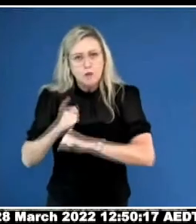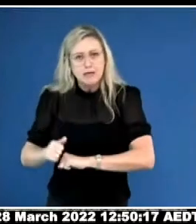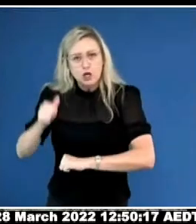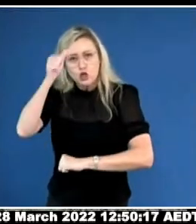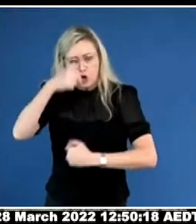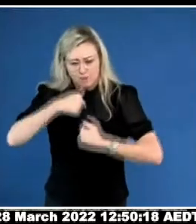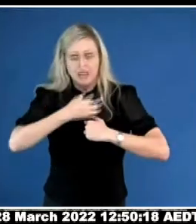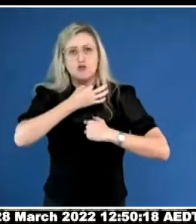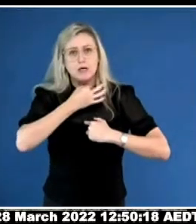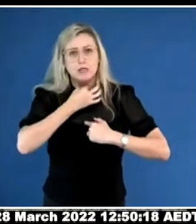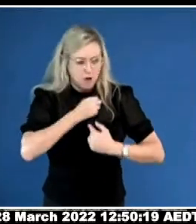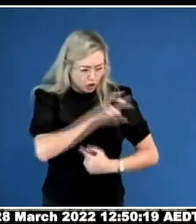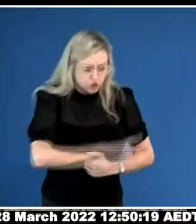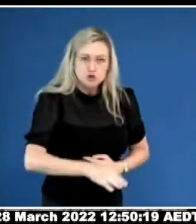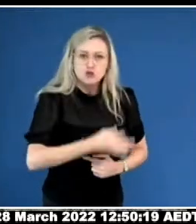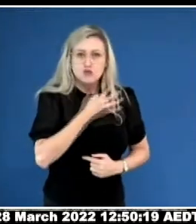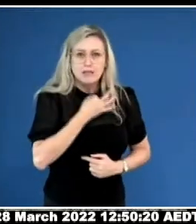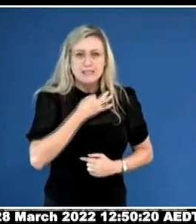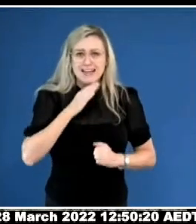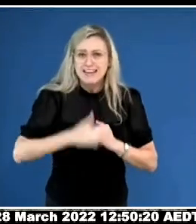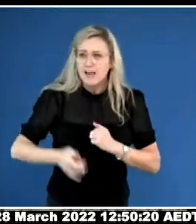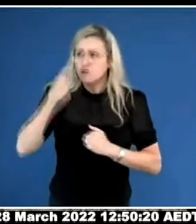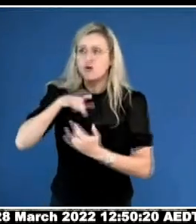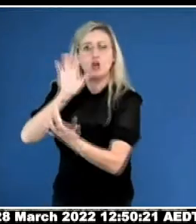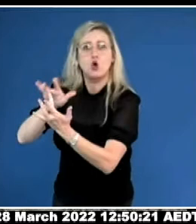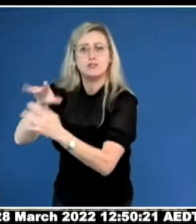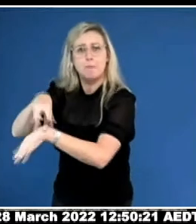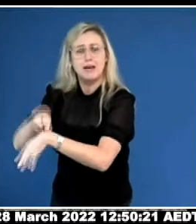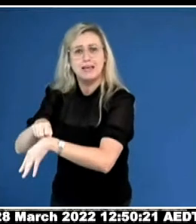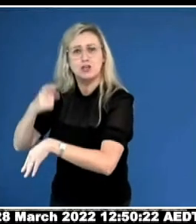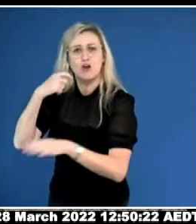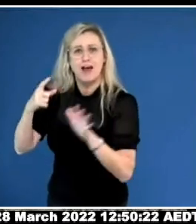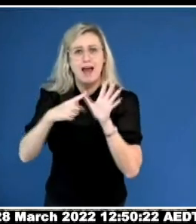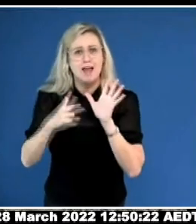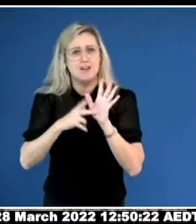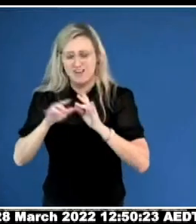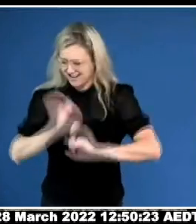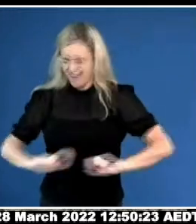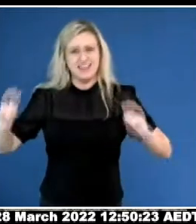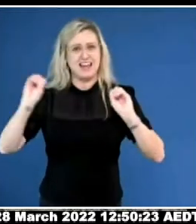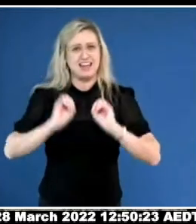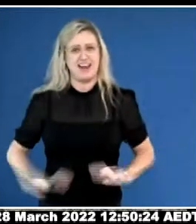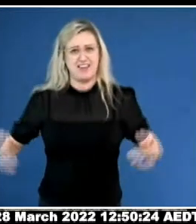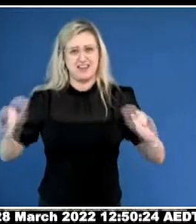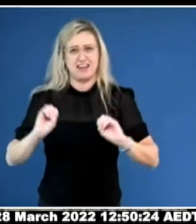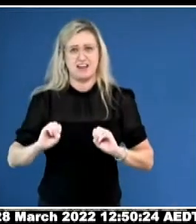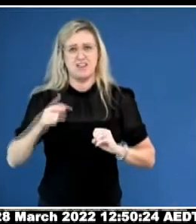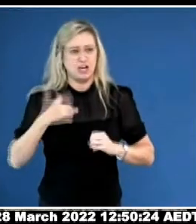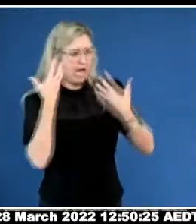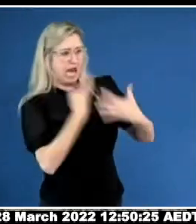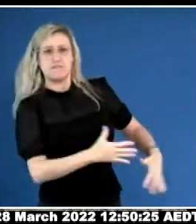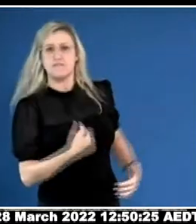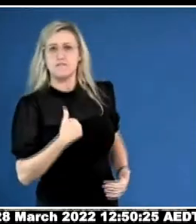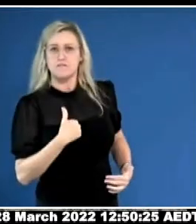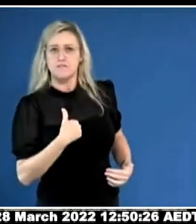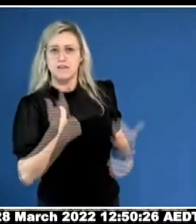say we need to get police and get an intervention order. We need to protect you. Nobody did anything but leave me there with this volatile man who